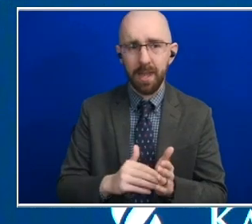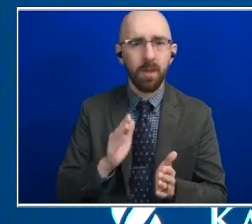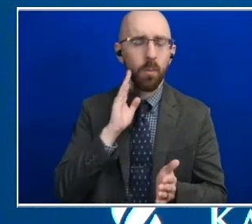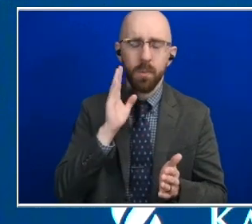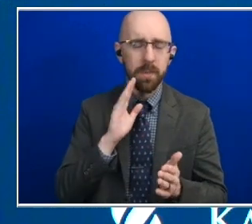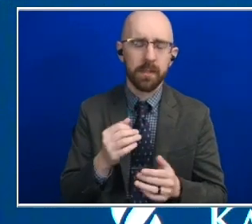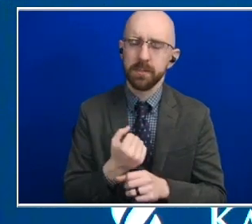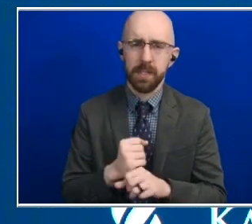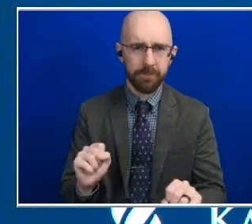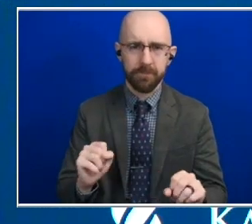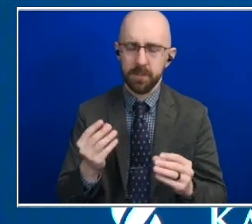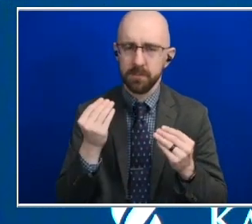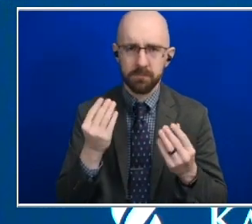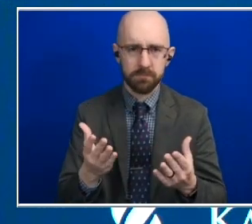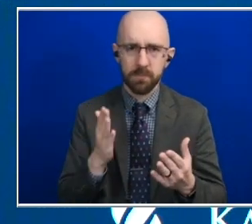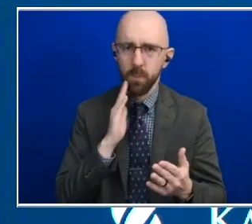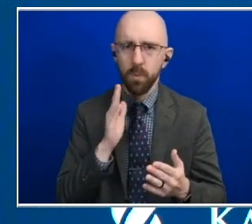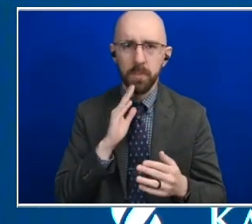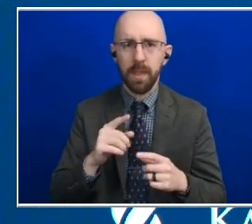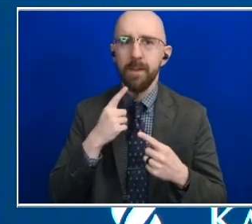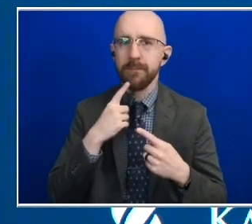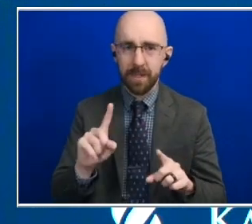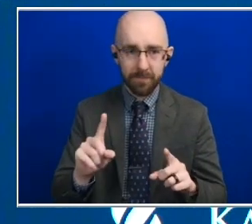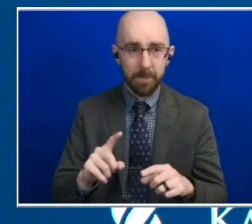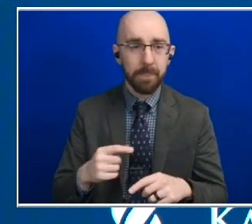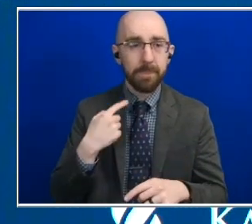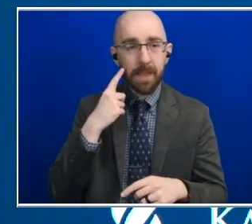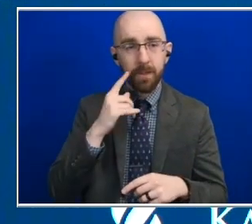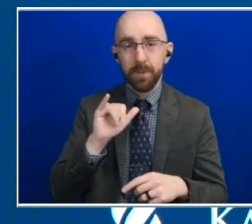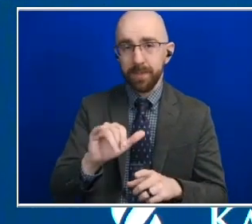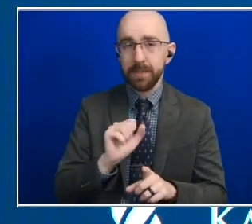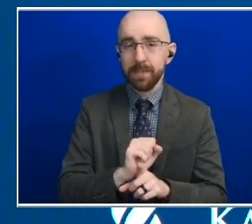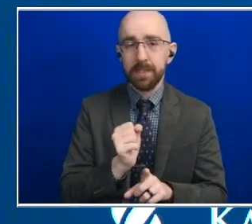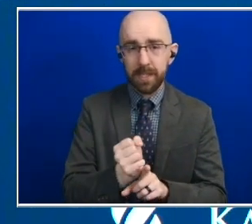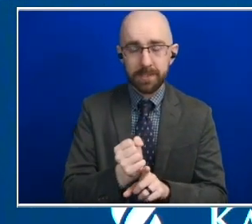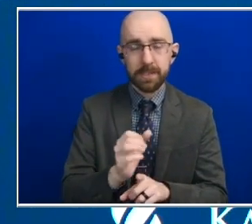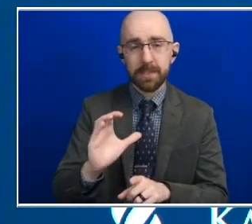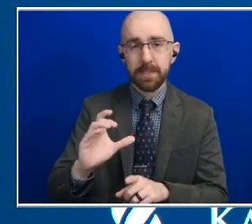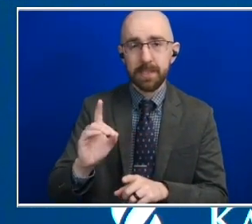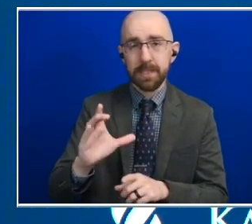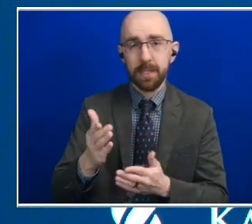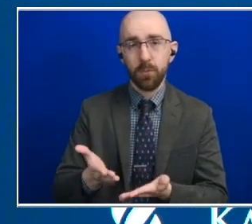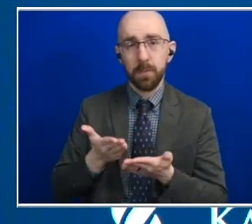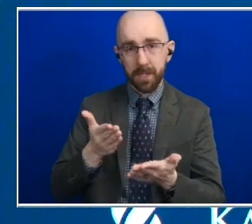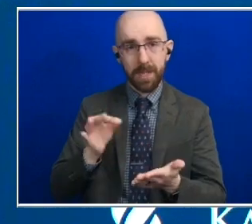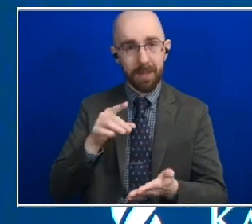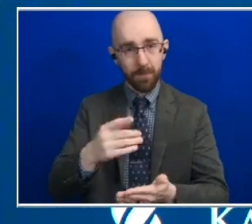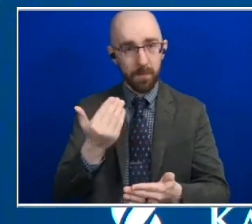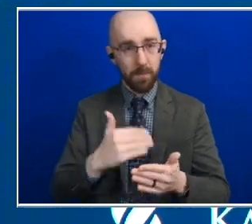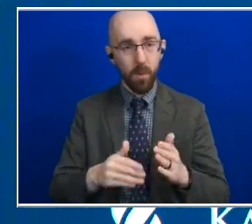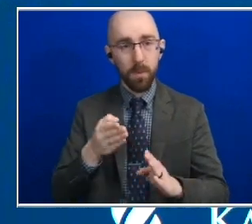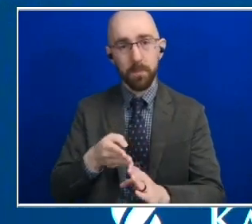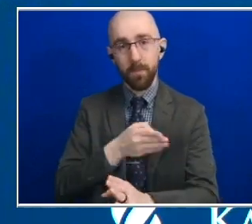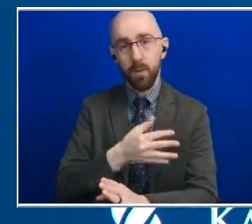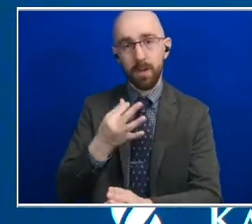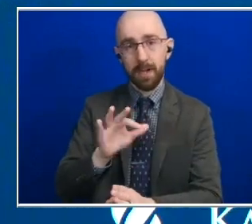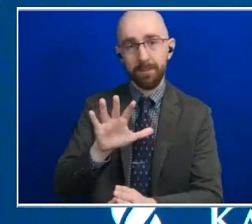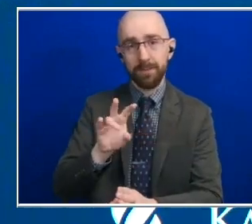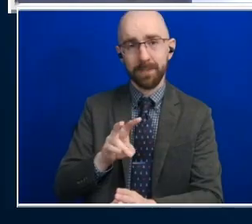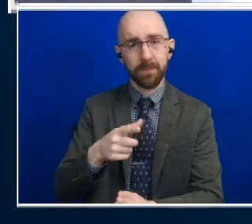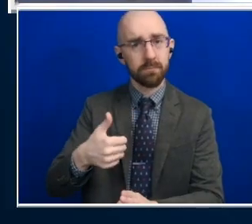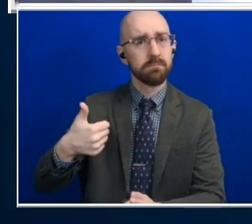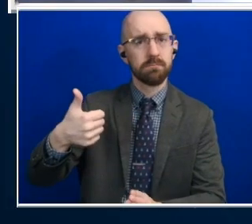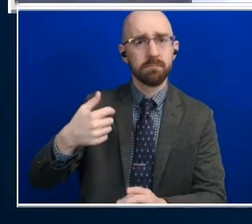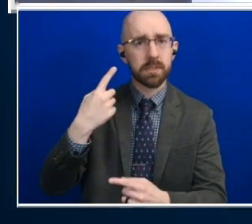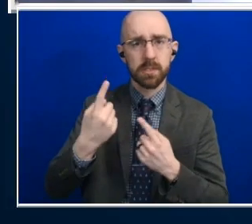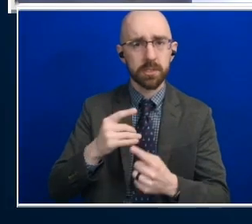and extremely effective. But I think in this case, the CDC recommendation is that if you were born before 1957, you really are considered immune. So I would